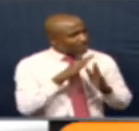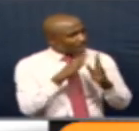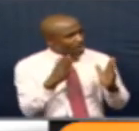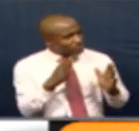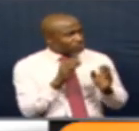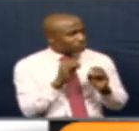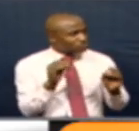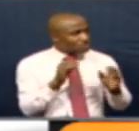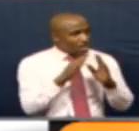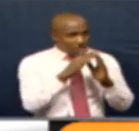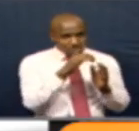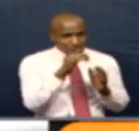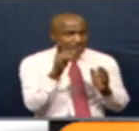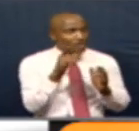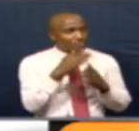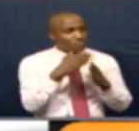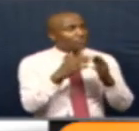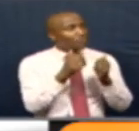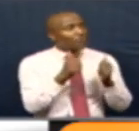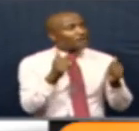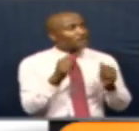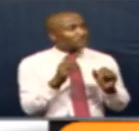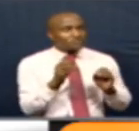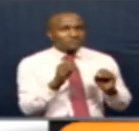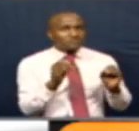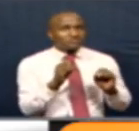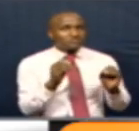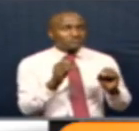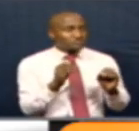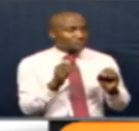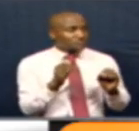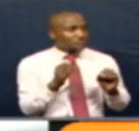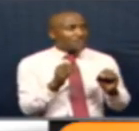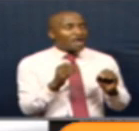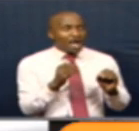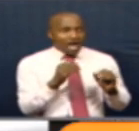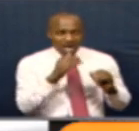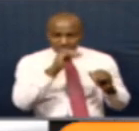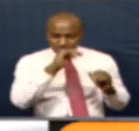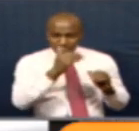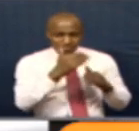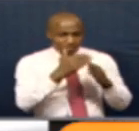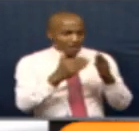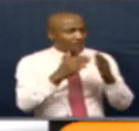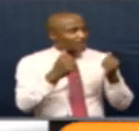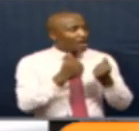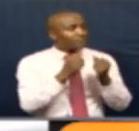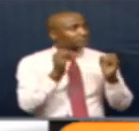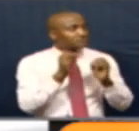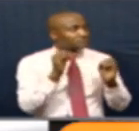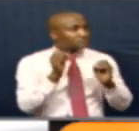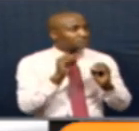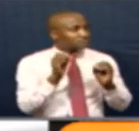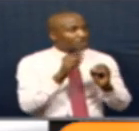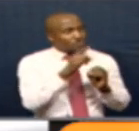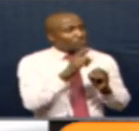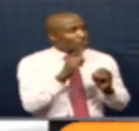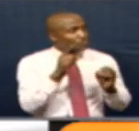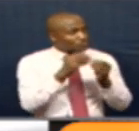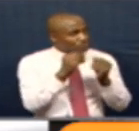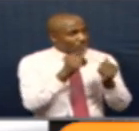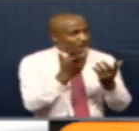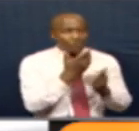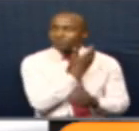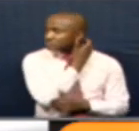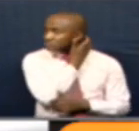ones that we have not been properly built. There's apparently no urban planning that was taking place for quite some time. How do you intend to tackle this?